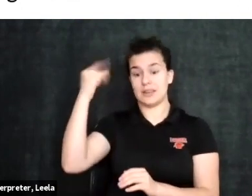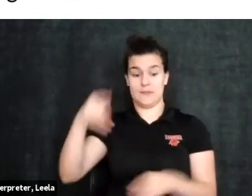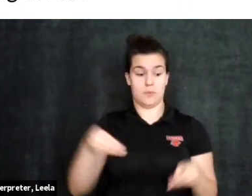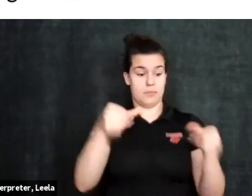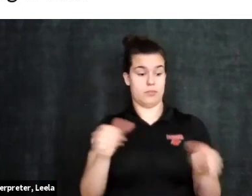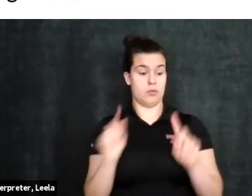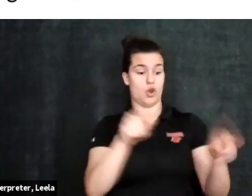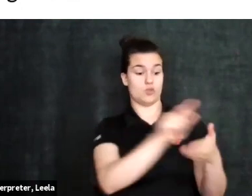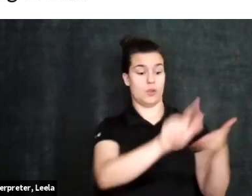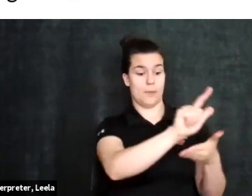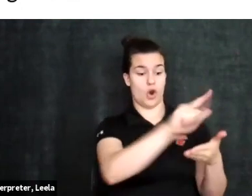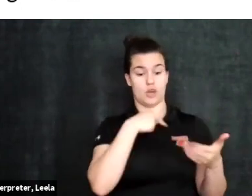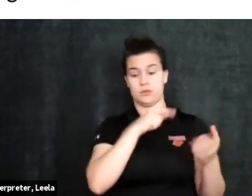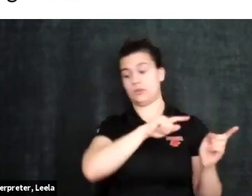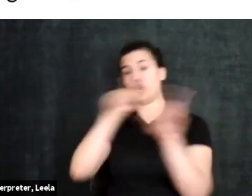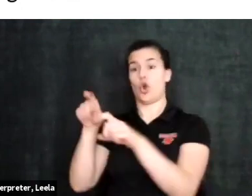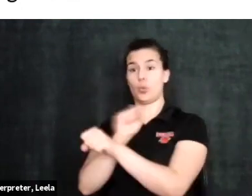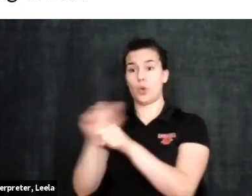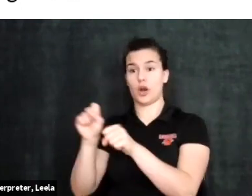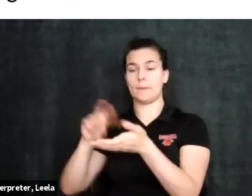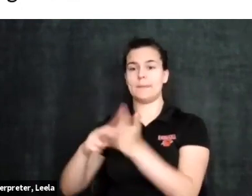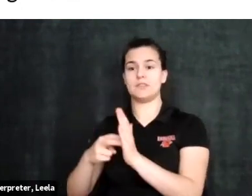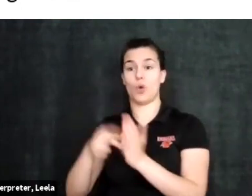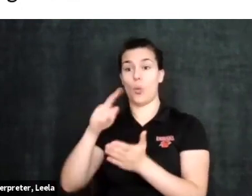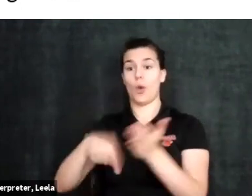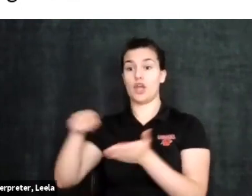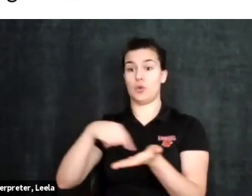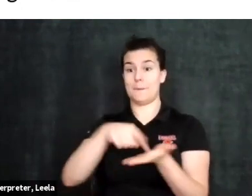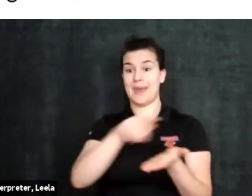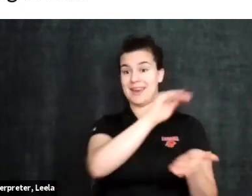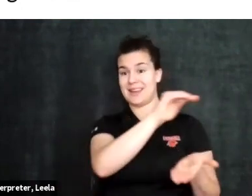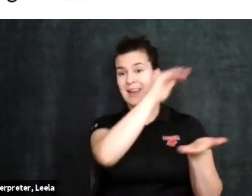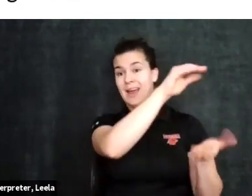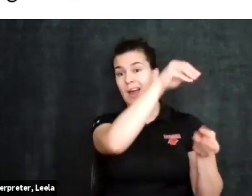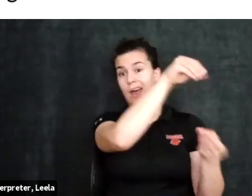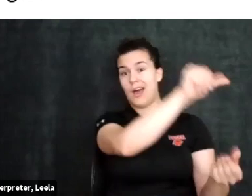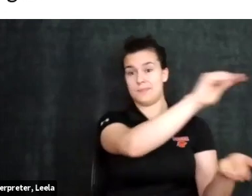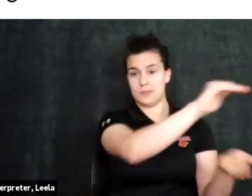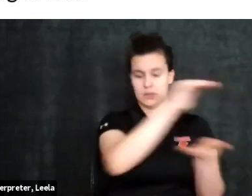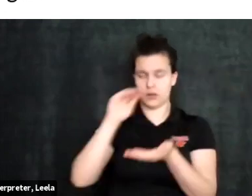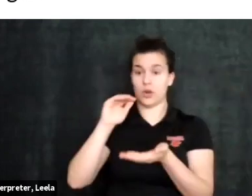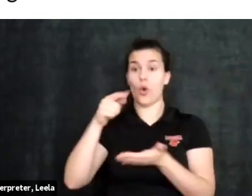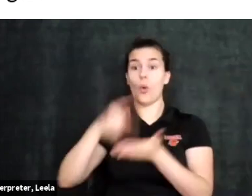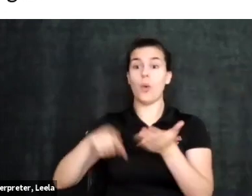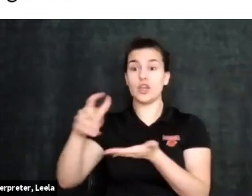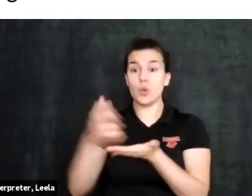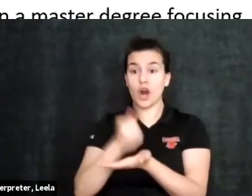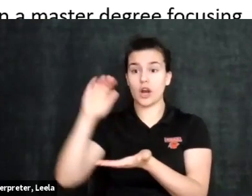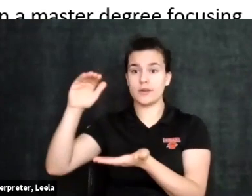pay scale, which is what you pay for tuition and going there versus what you could earn over the next 20